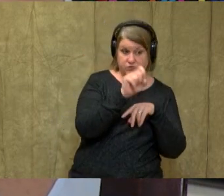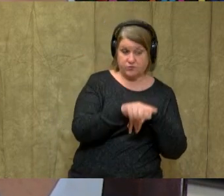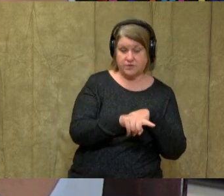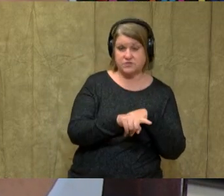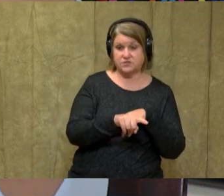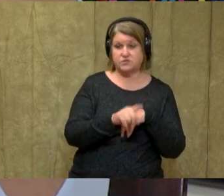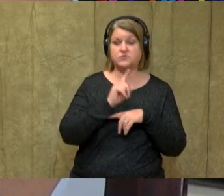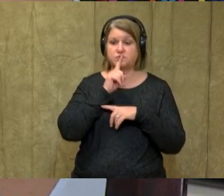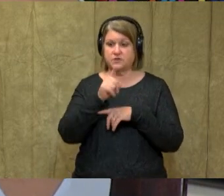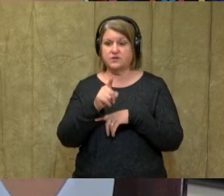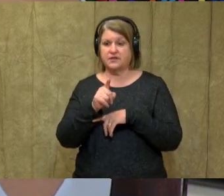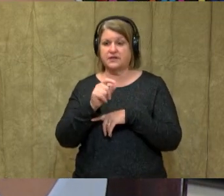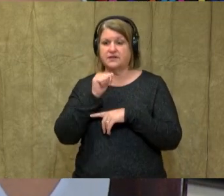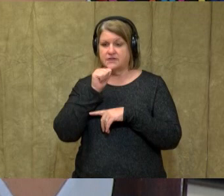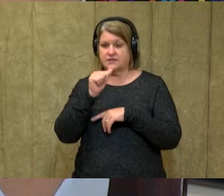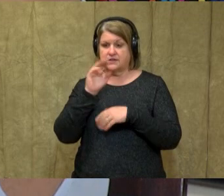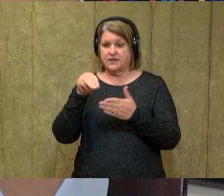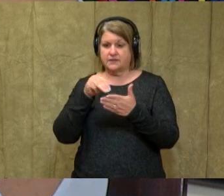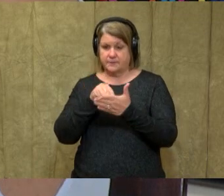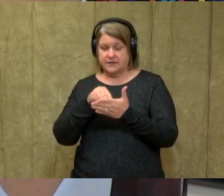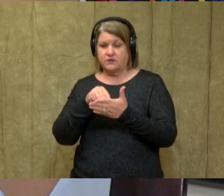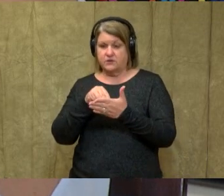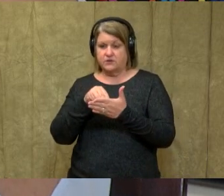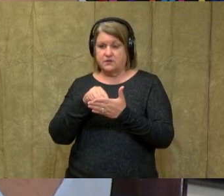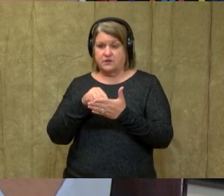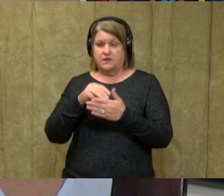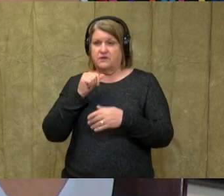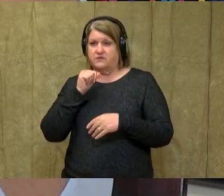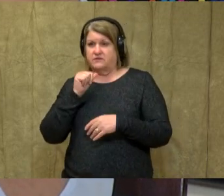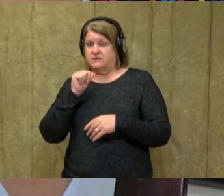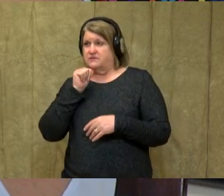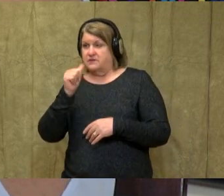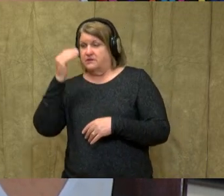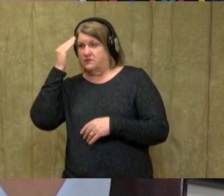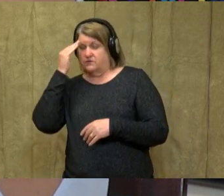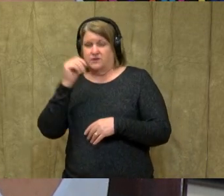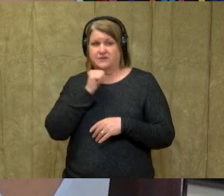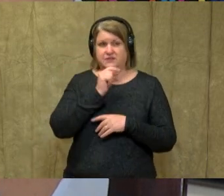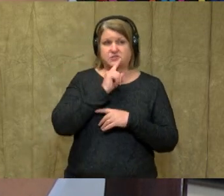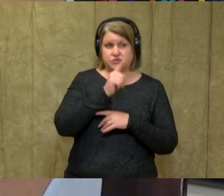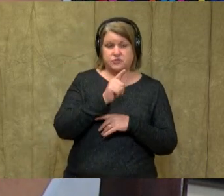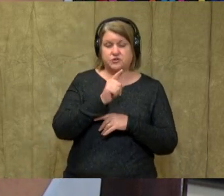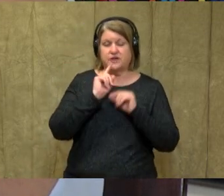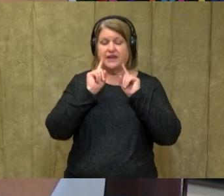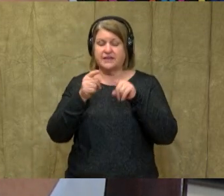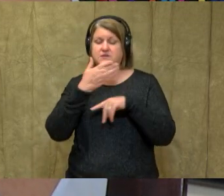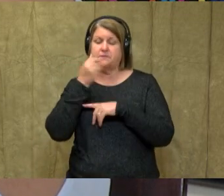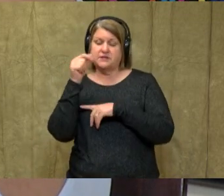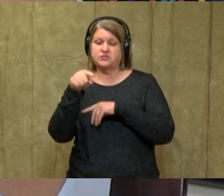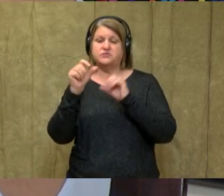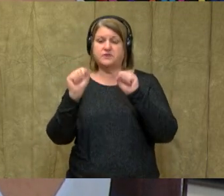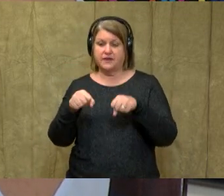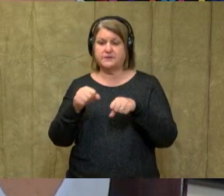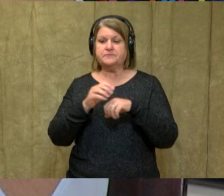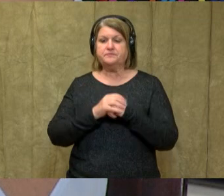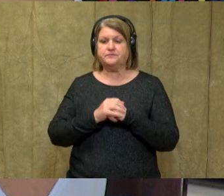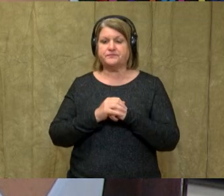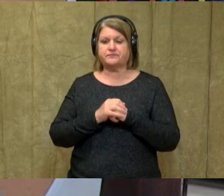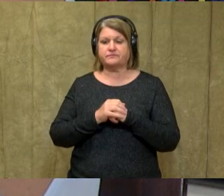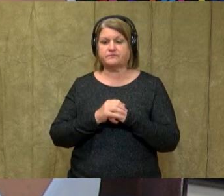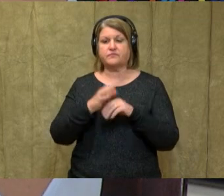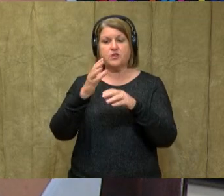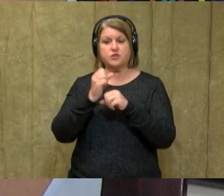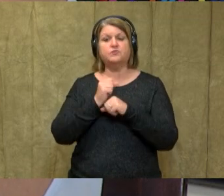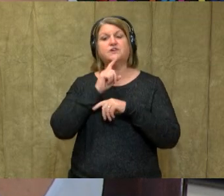and not just in the middle of don't know, not sure, if you answer them as best as you can, you will get a